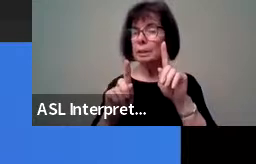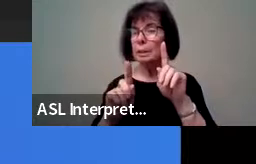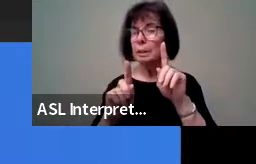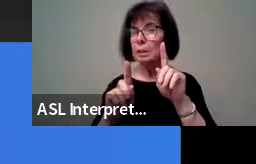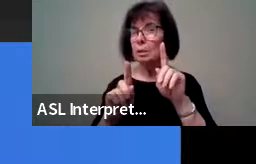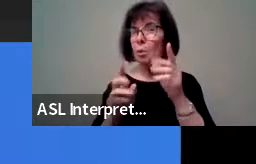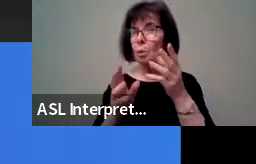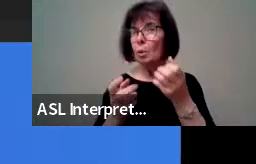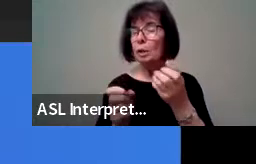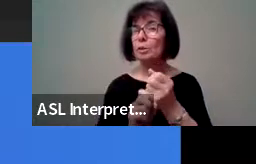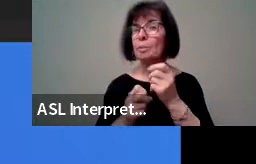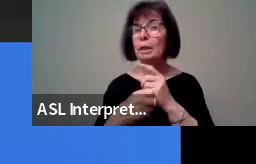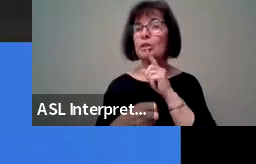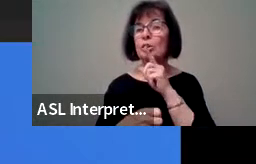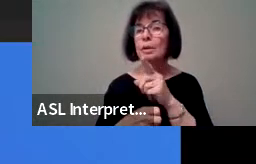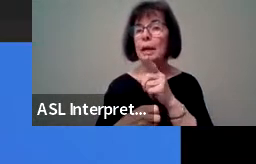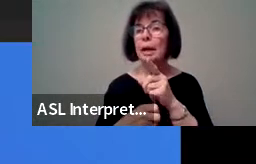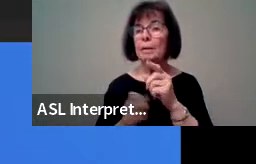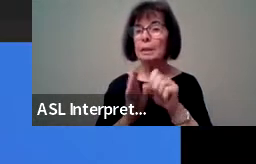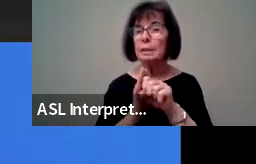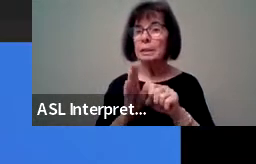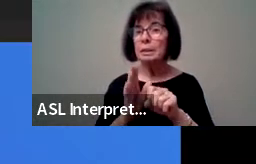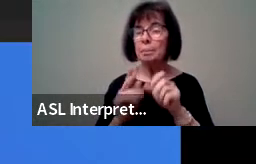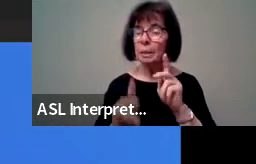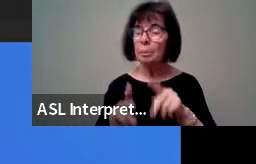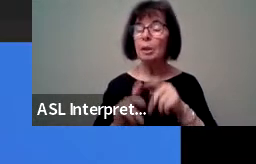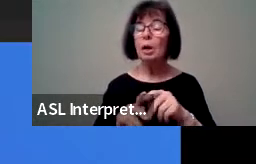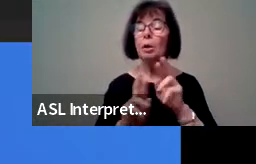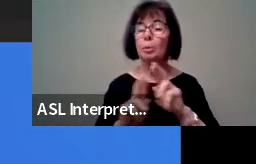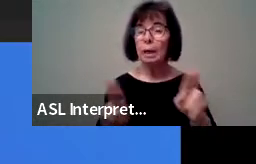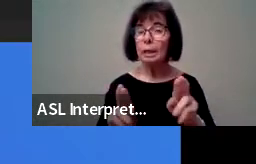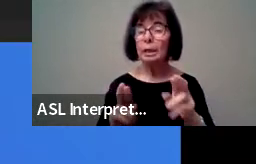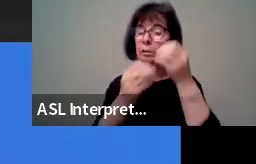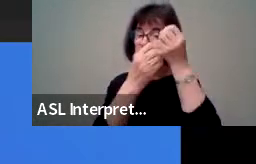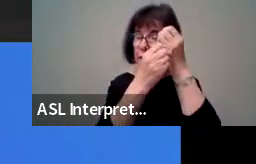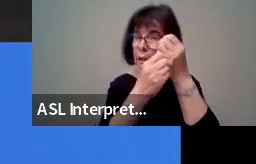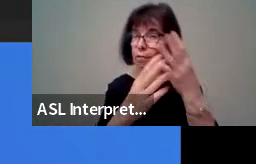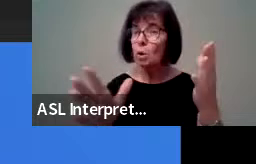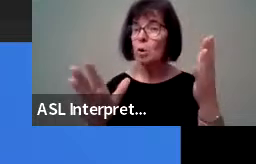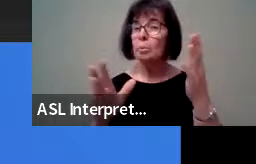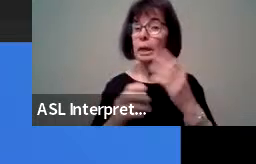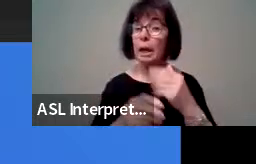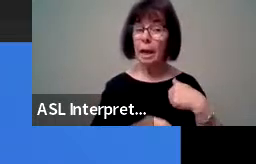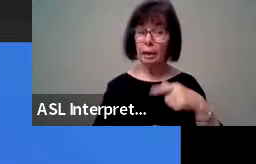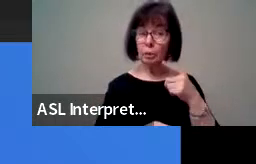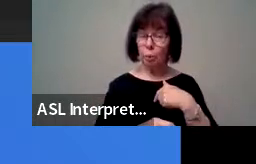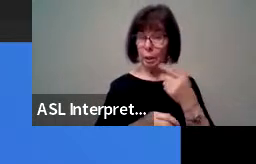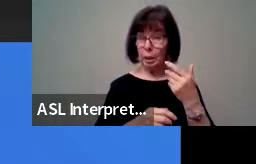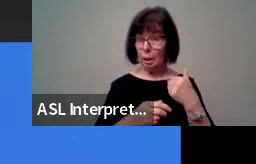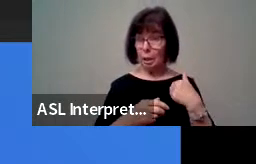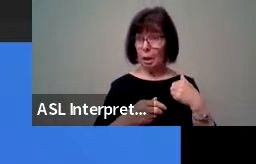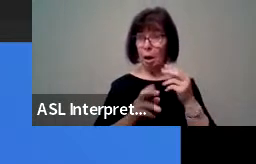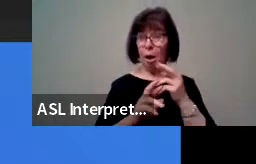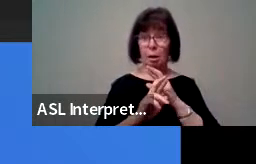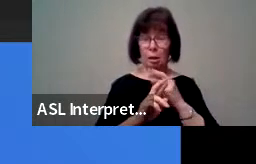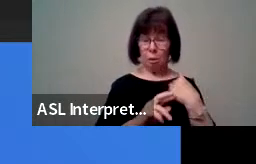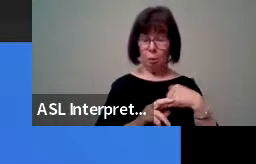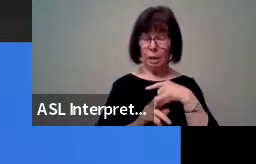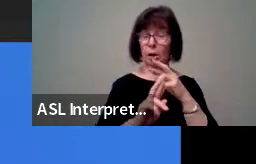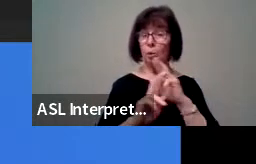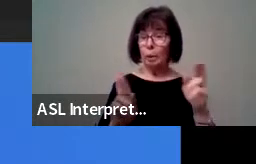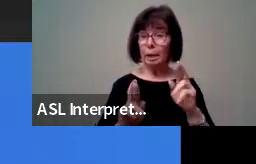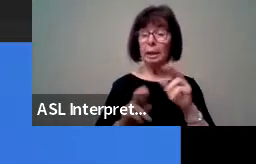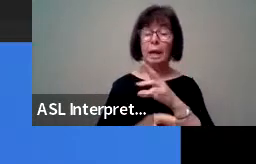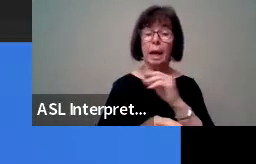mentioned, COVID is not going away. We want to make sure people are informed and that we as a public health department are also ready and are trained and ready